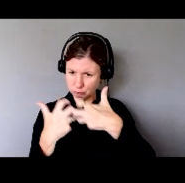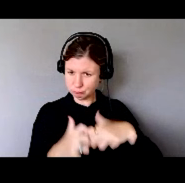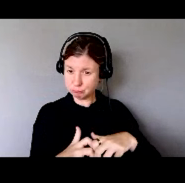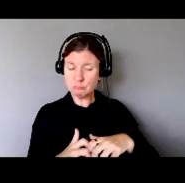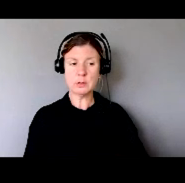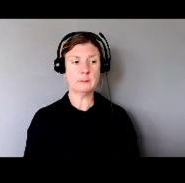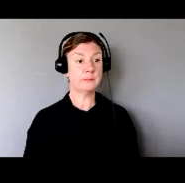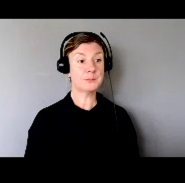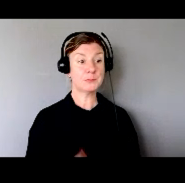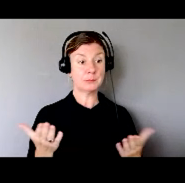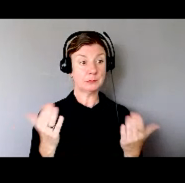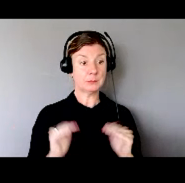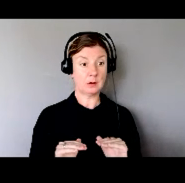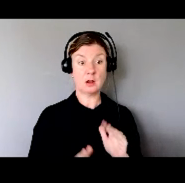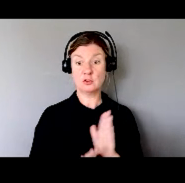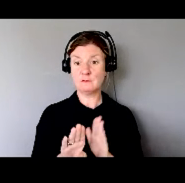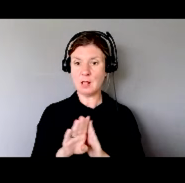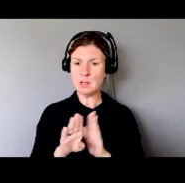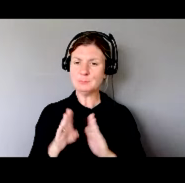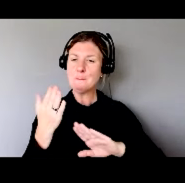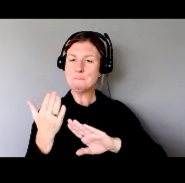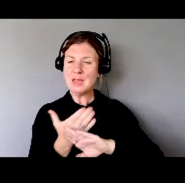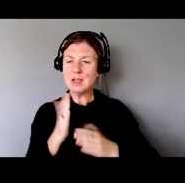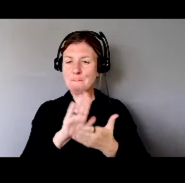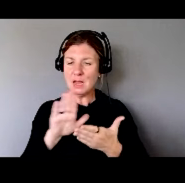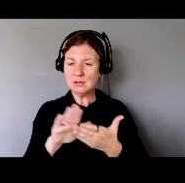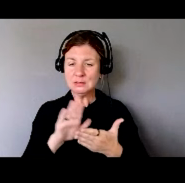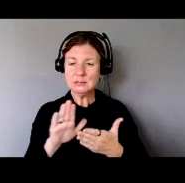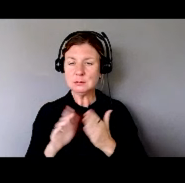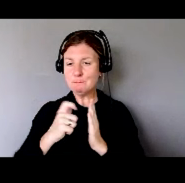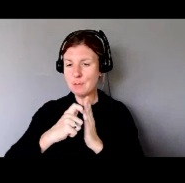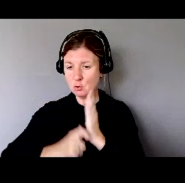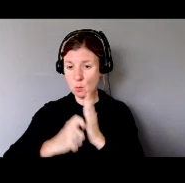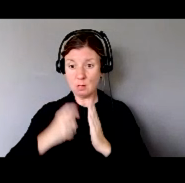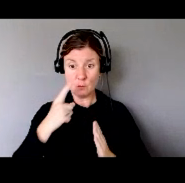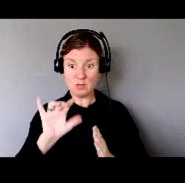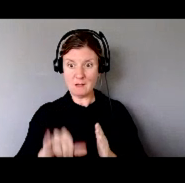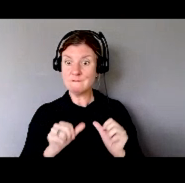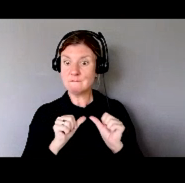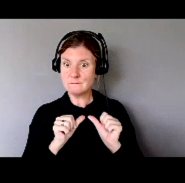Create a maintenance manual for the final art piece for the City of Calgary's records and ongoing maintenance.